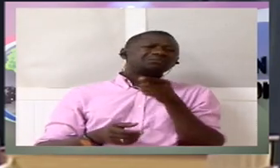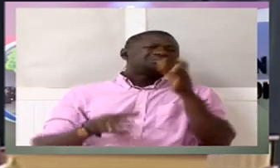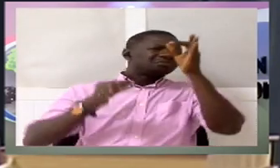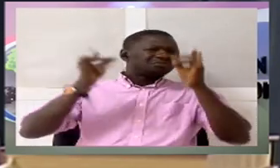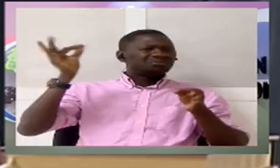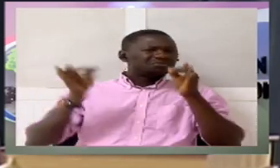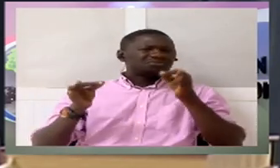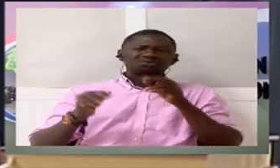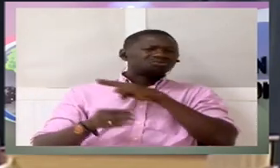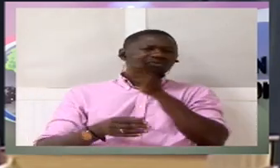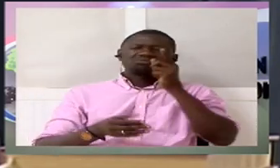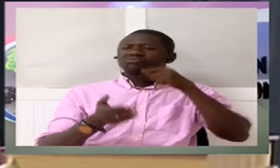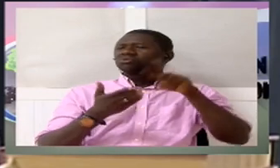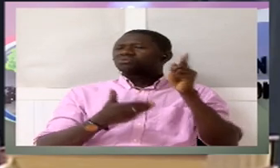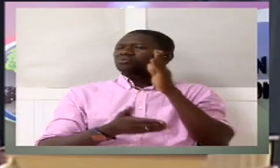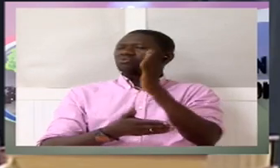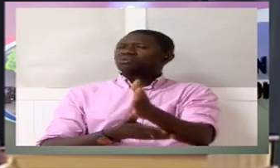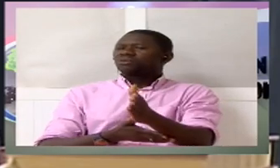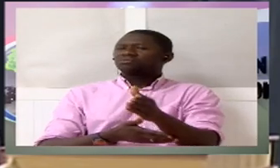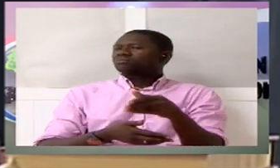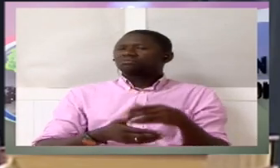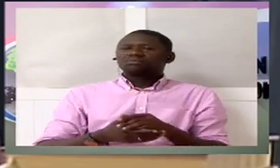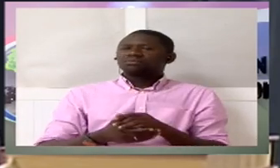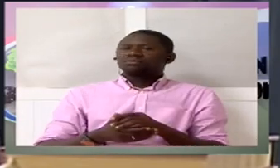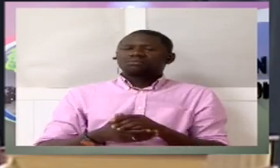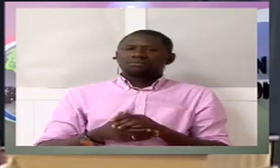trial was not in conformity with the law.